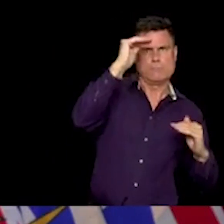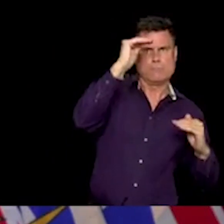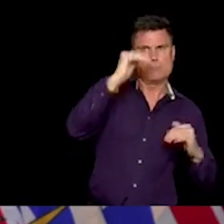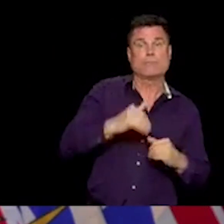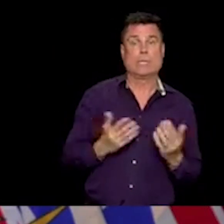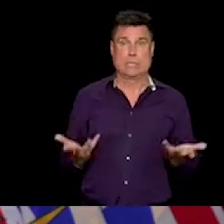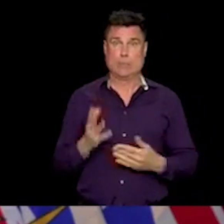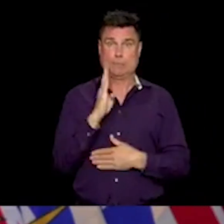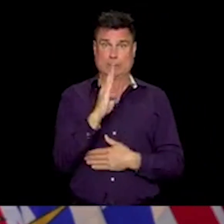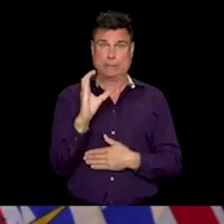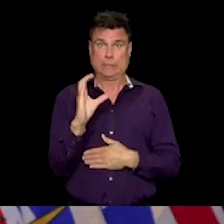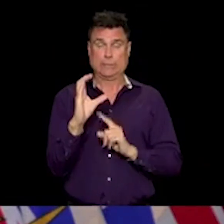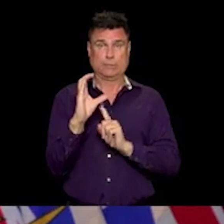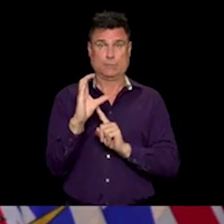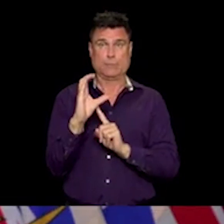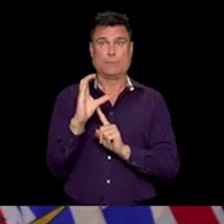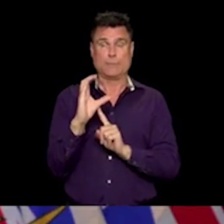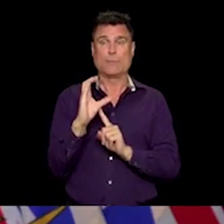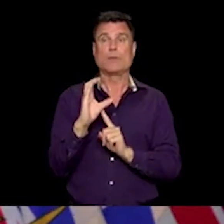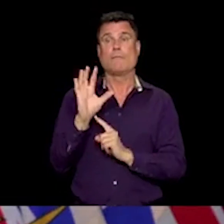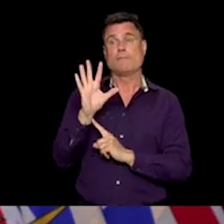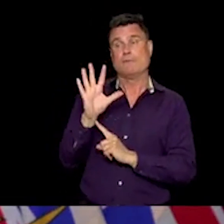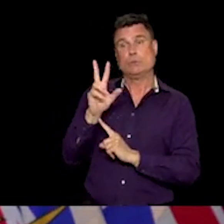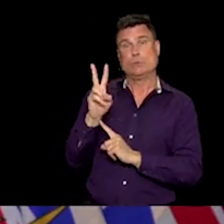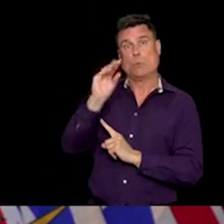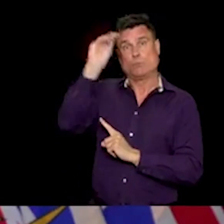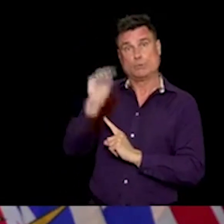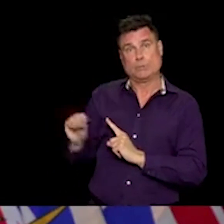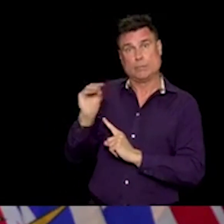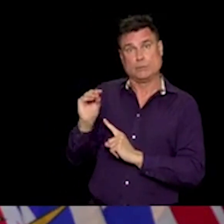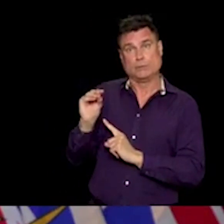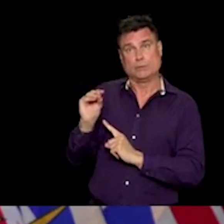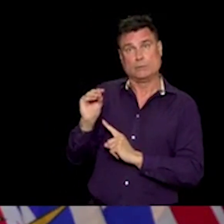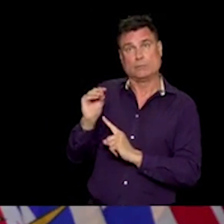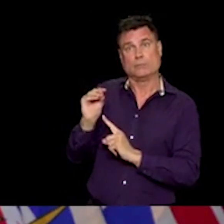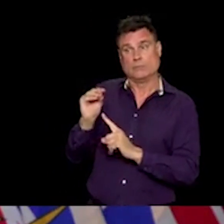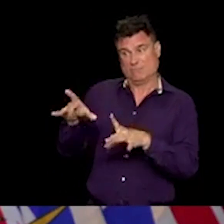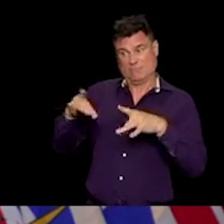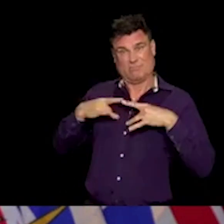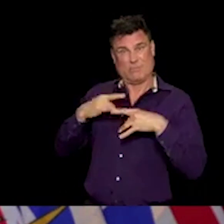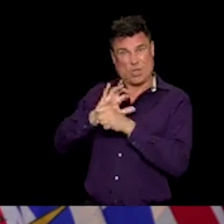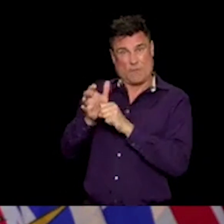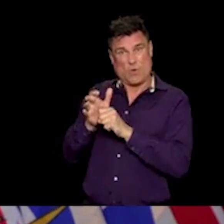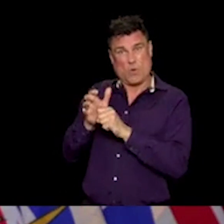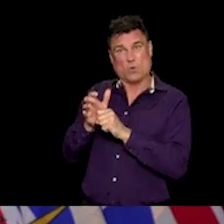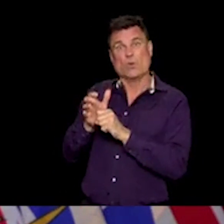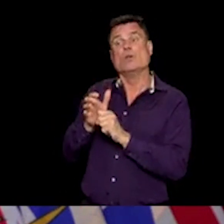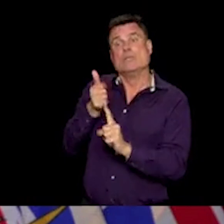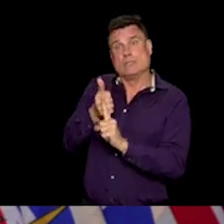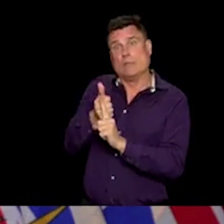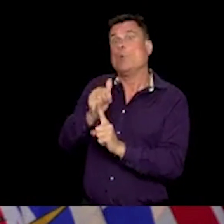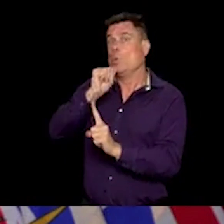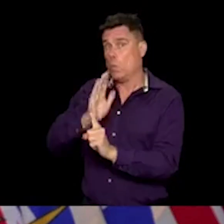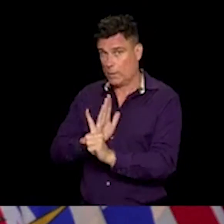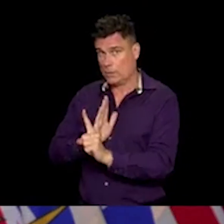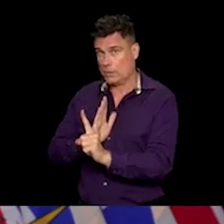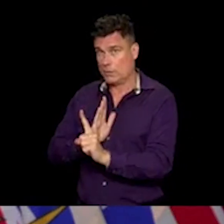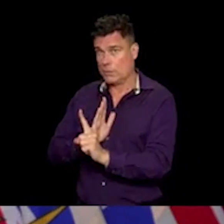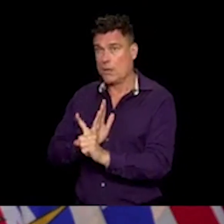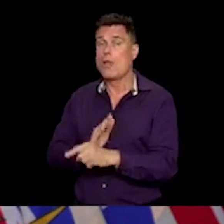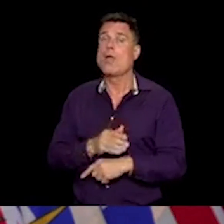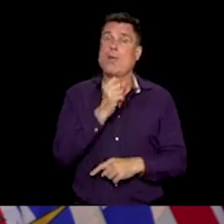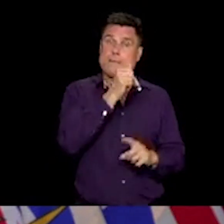indicate that in particularly in Ontario and Quebec, where they've had the most deaths from COVID-19, that